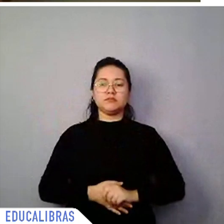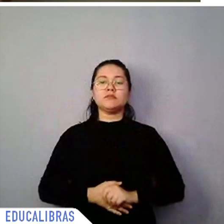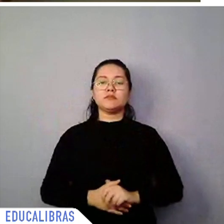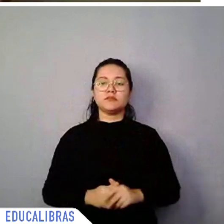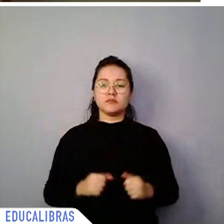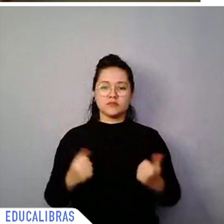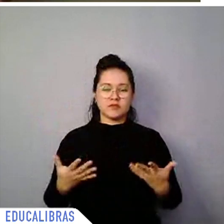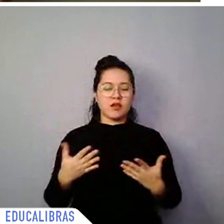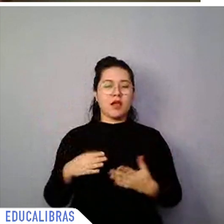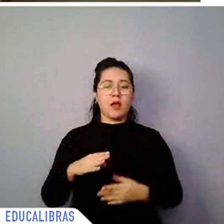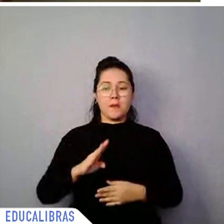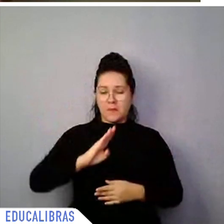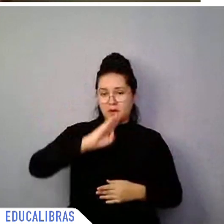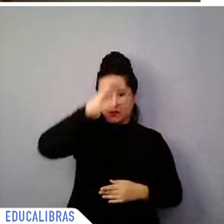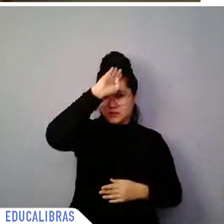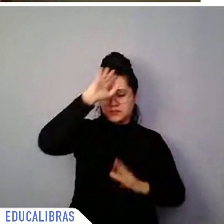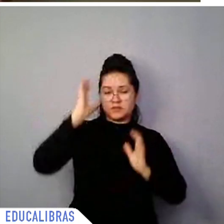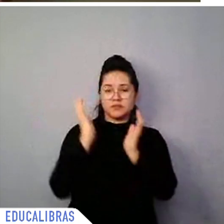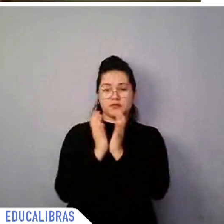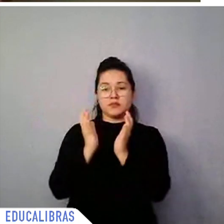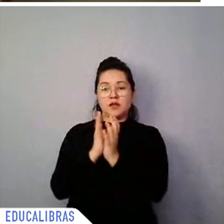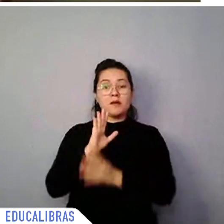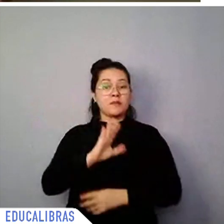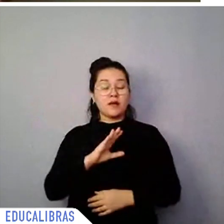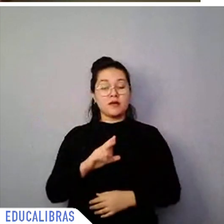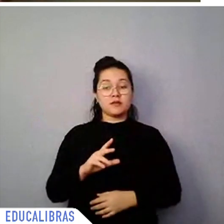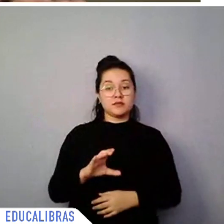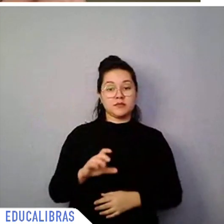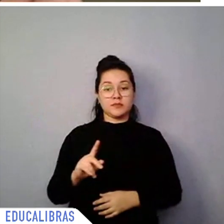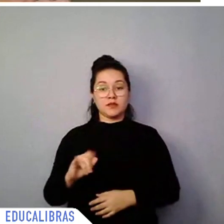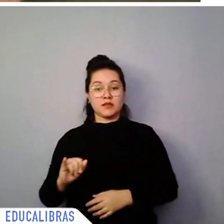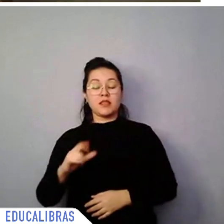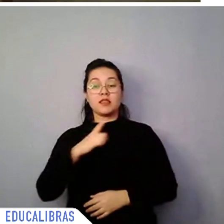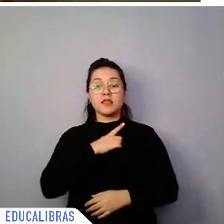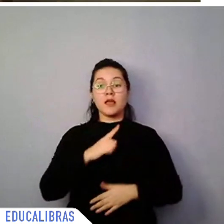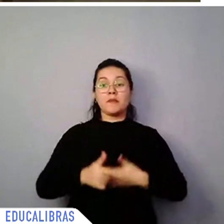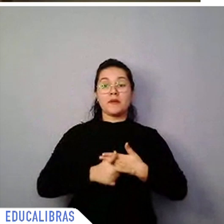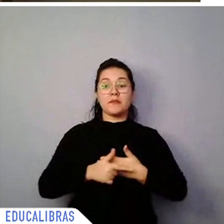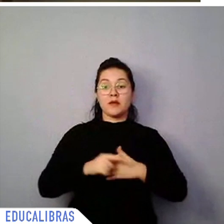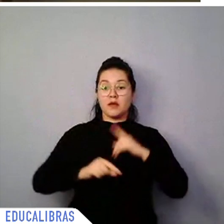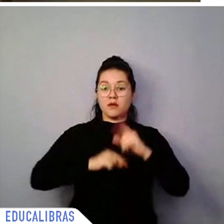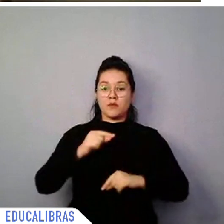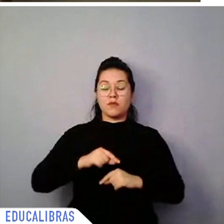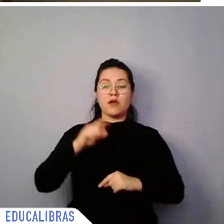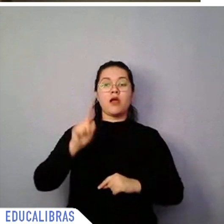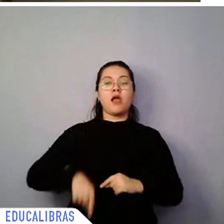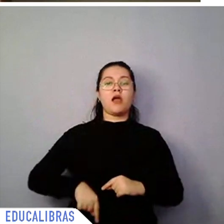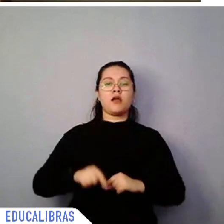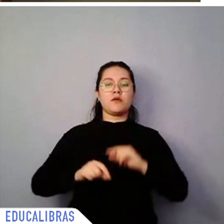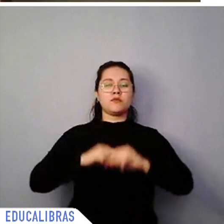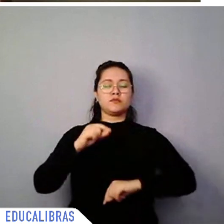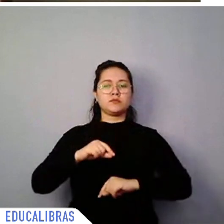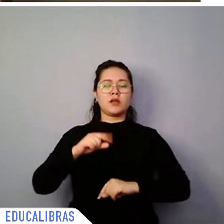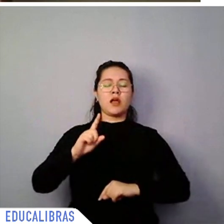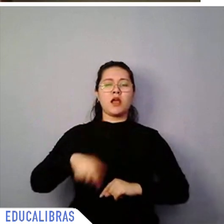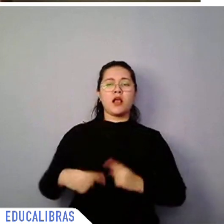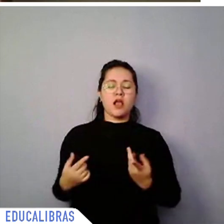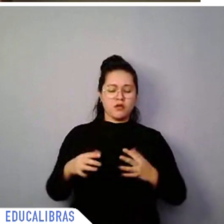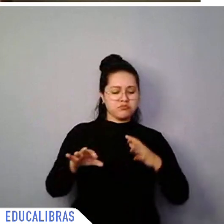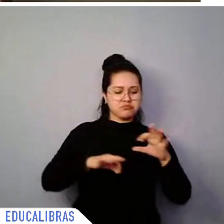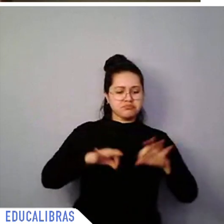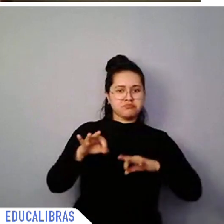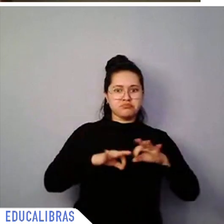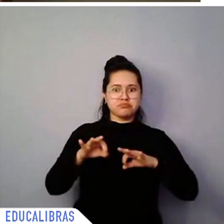the investigation committee can find out who decided that a medication was proposed,